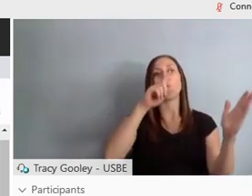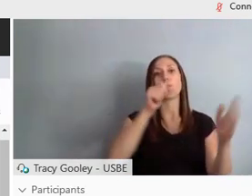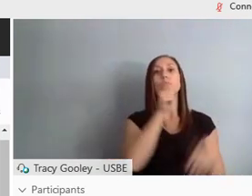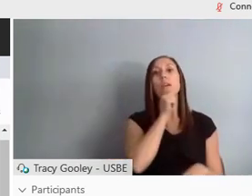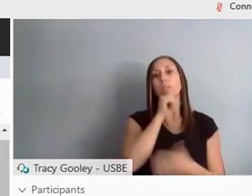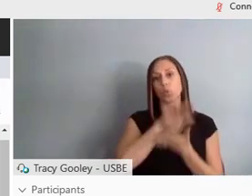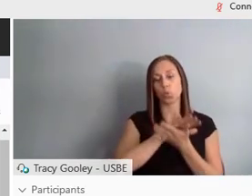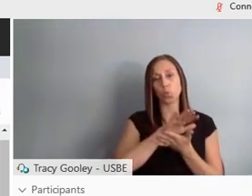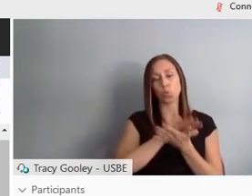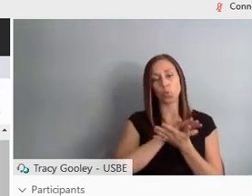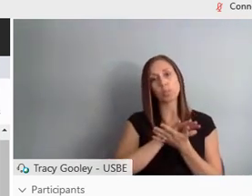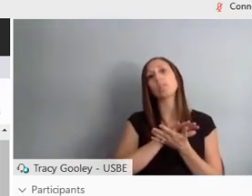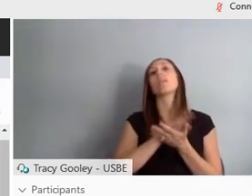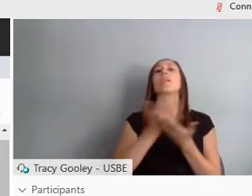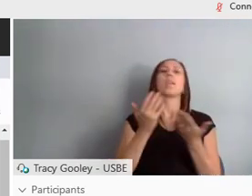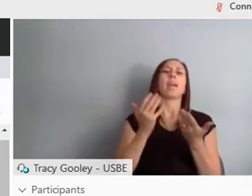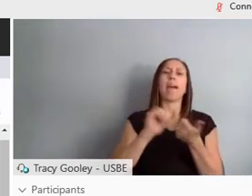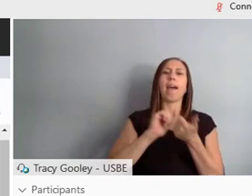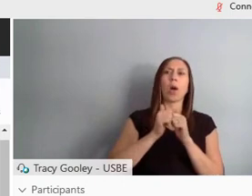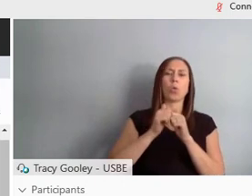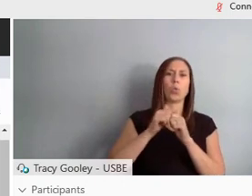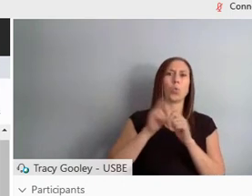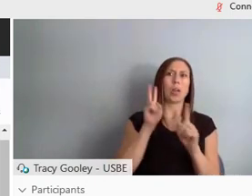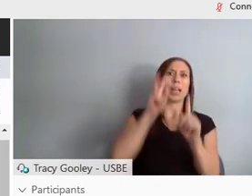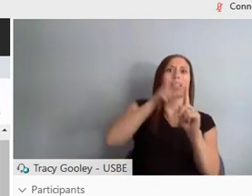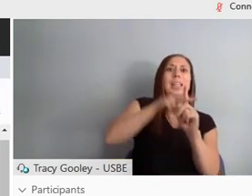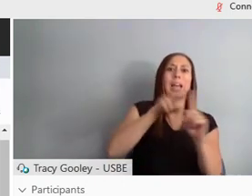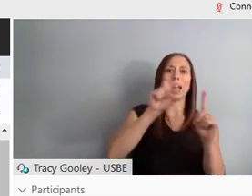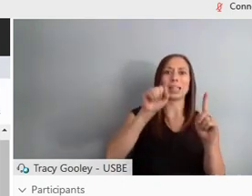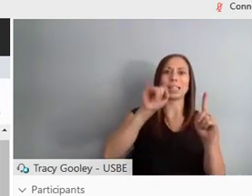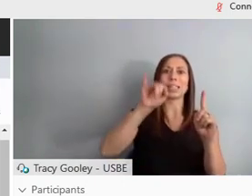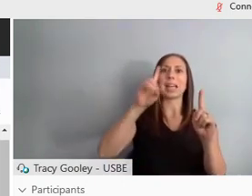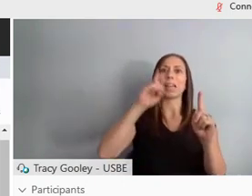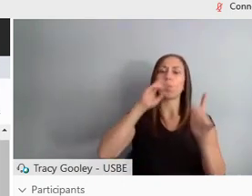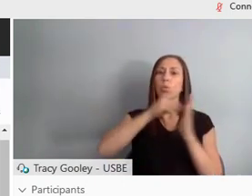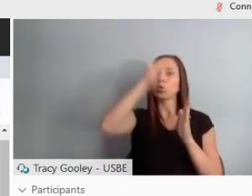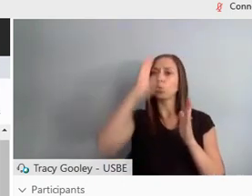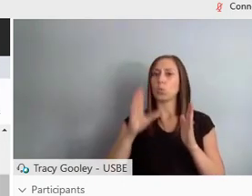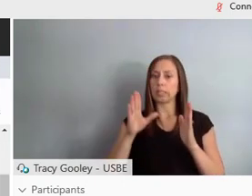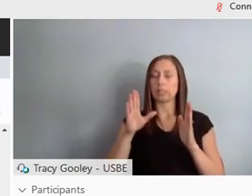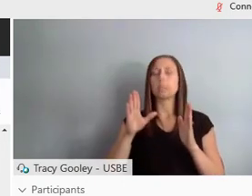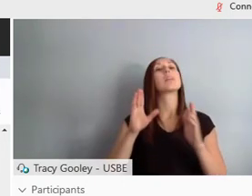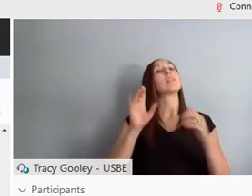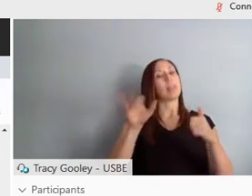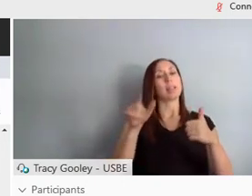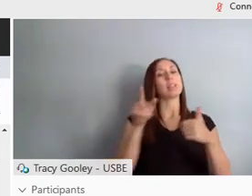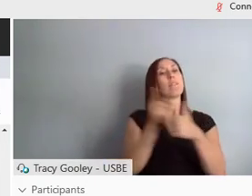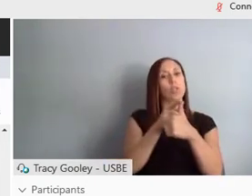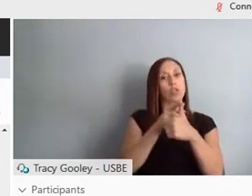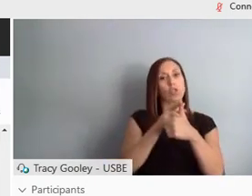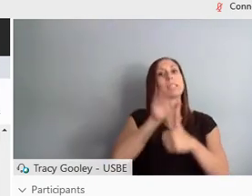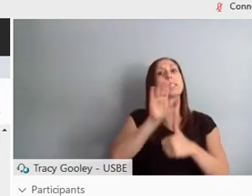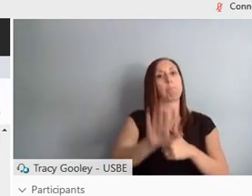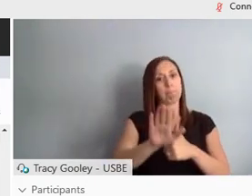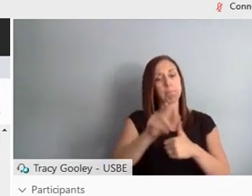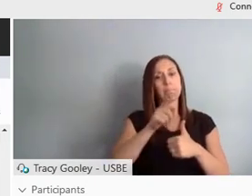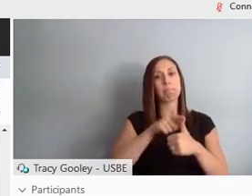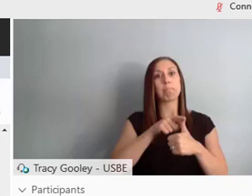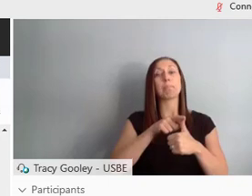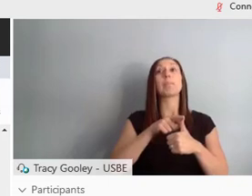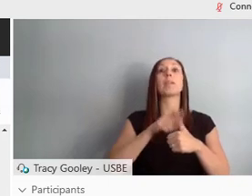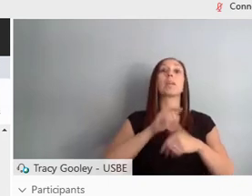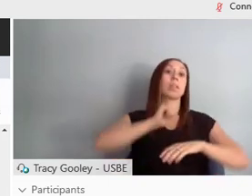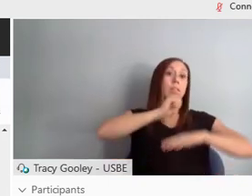providers of the process that outlines how to assign SSIDs. That's the first step in the process. You